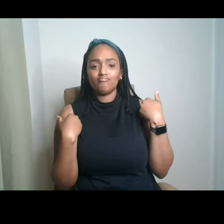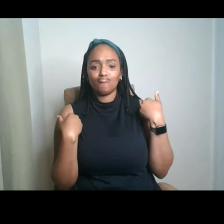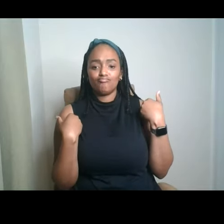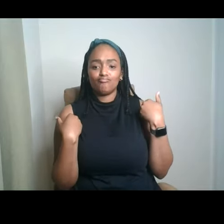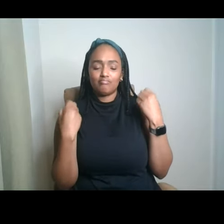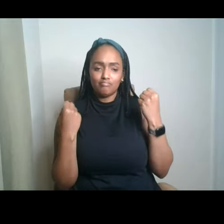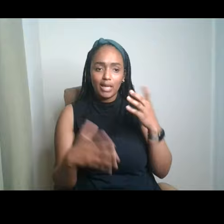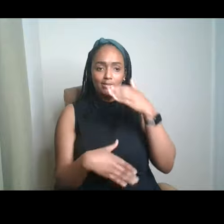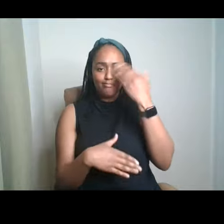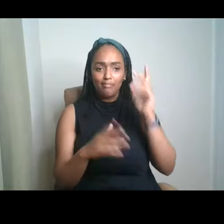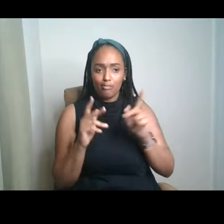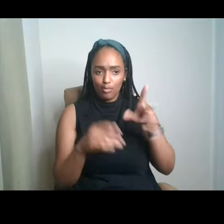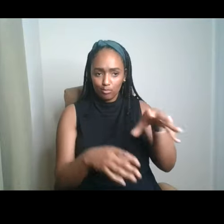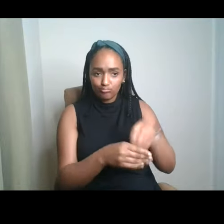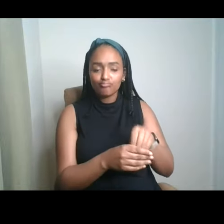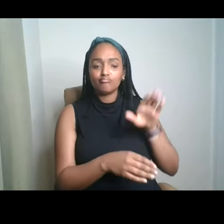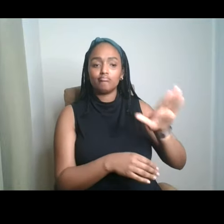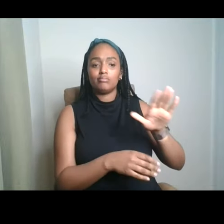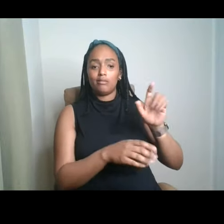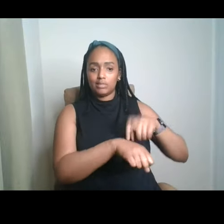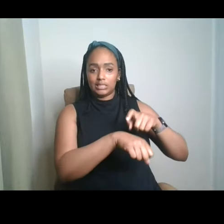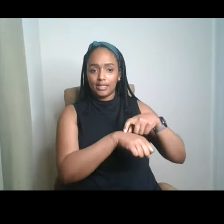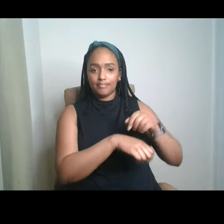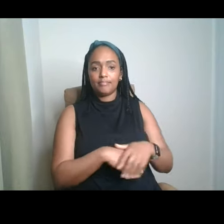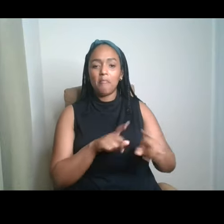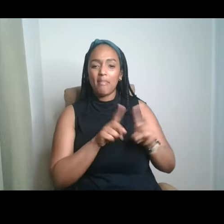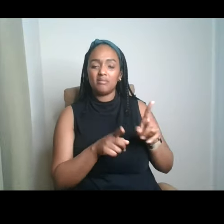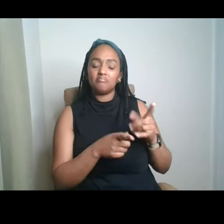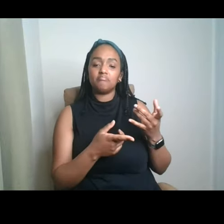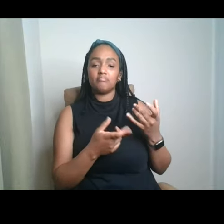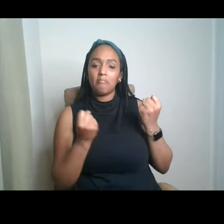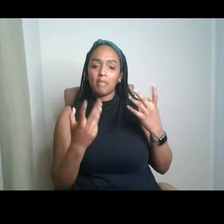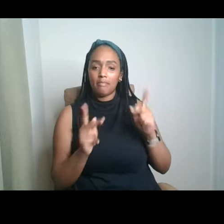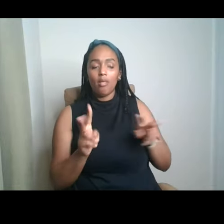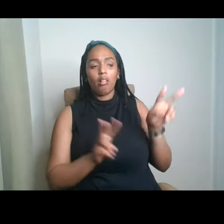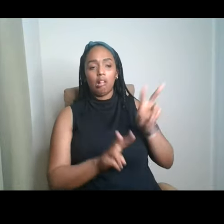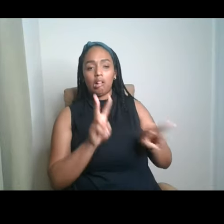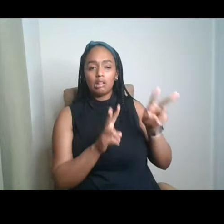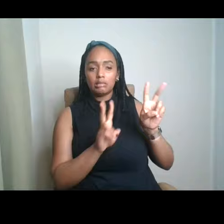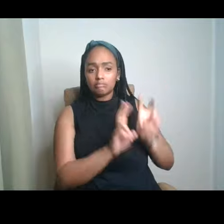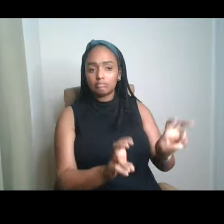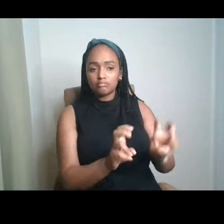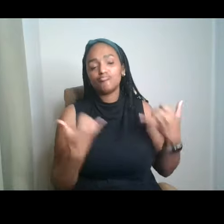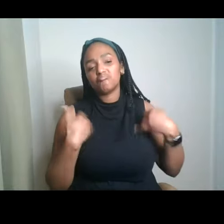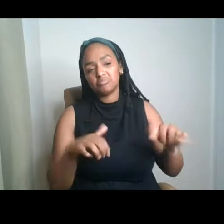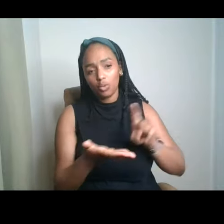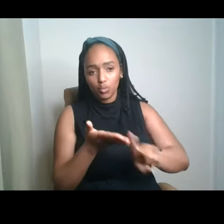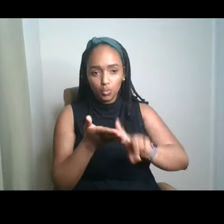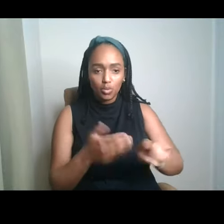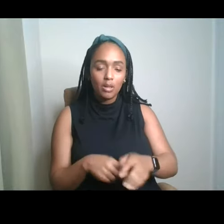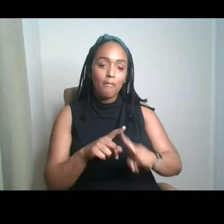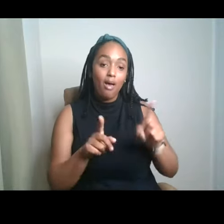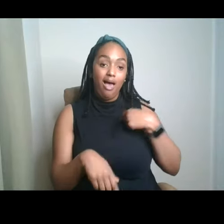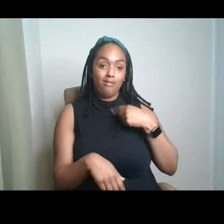will continue to be questioned. I'm not really sure why that ever really would be, because I think that the facts are there,